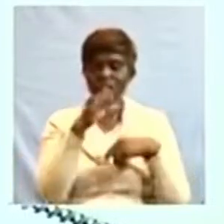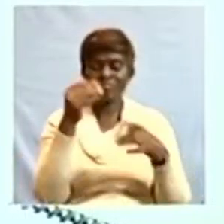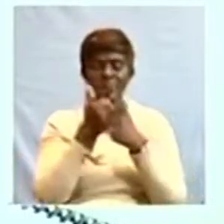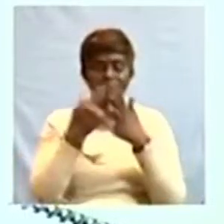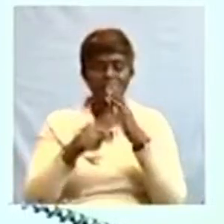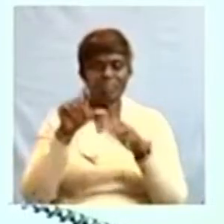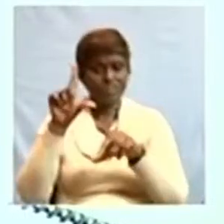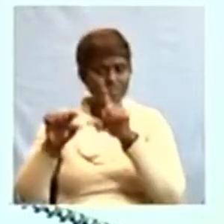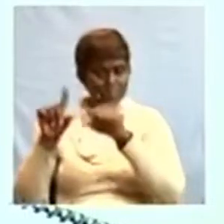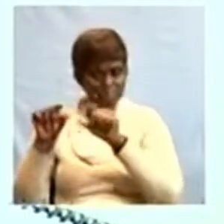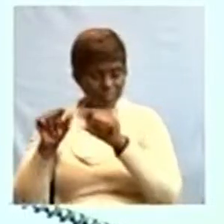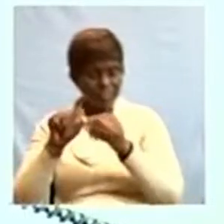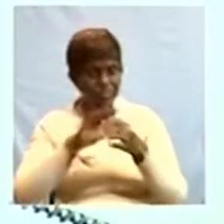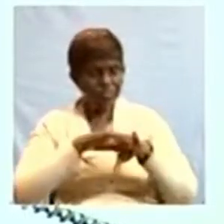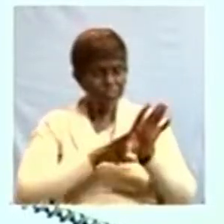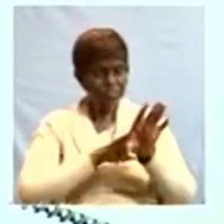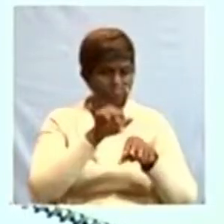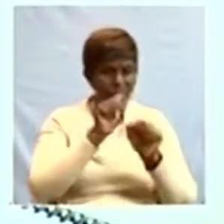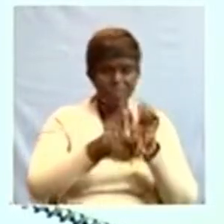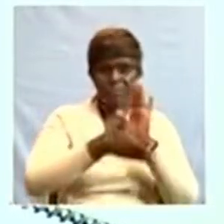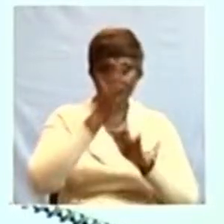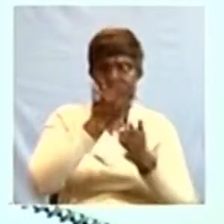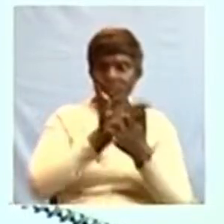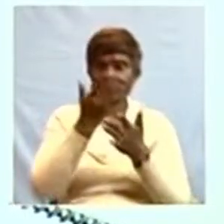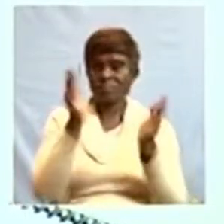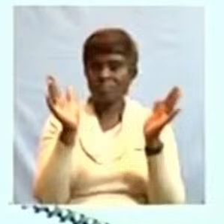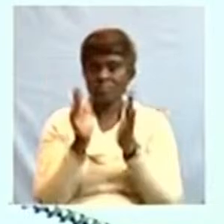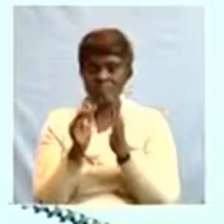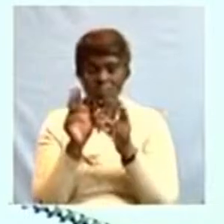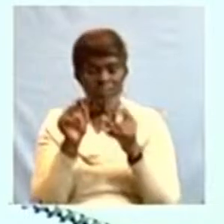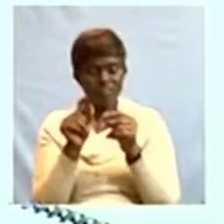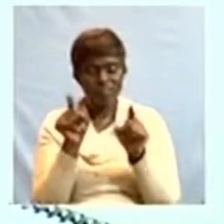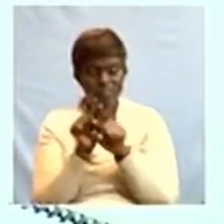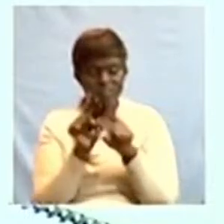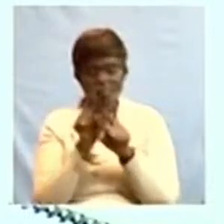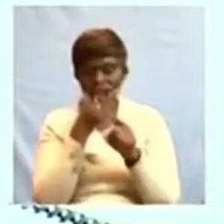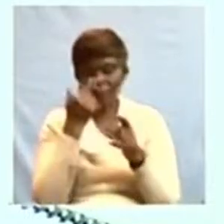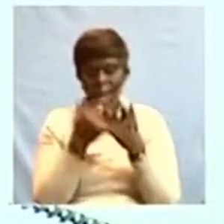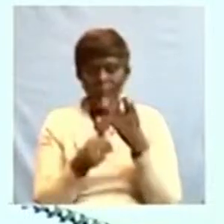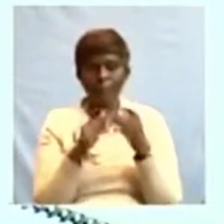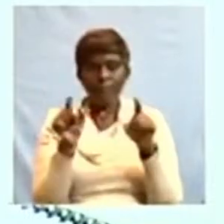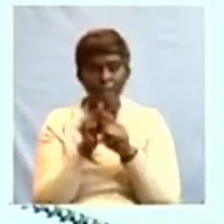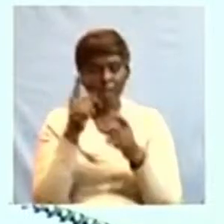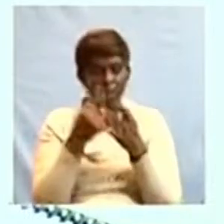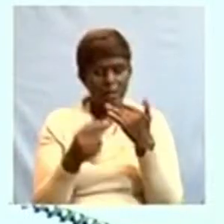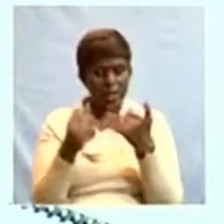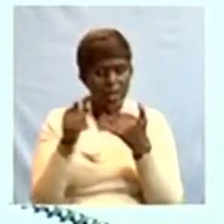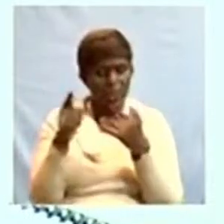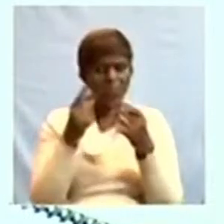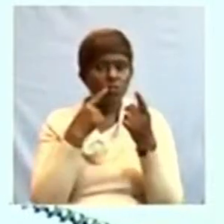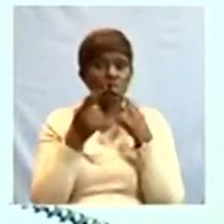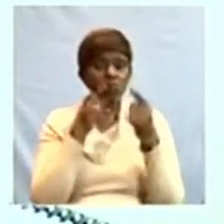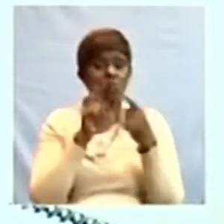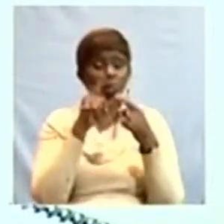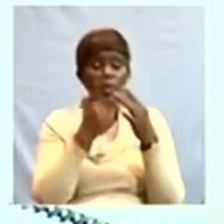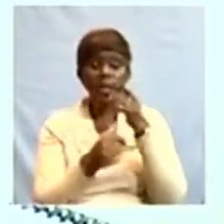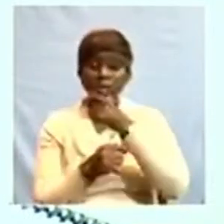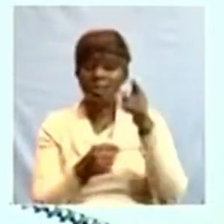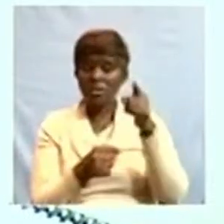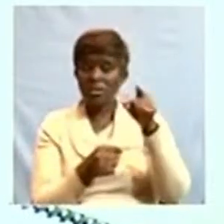are cheaper tractors, you can go and buy a small one. So unless what actually speaks to what